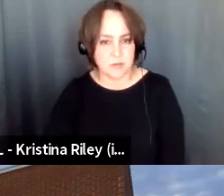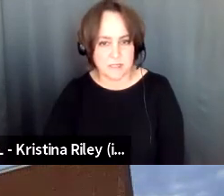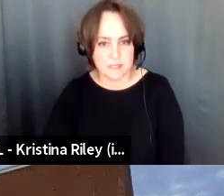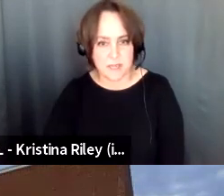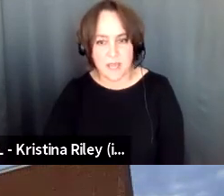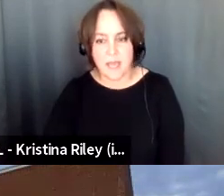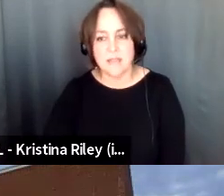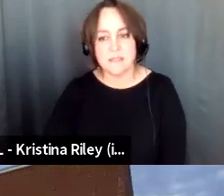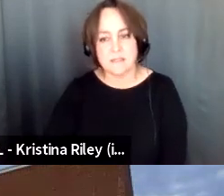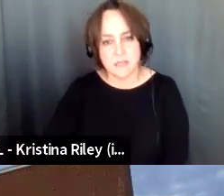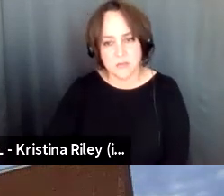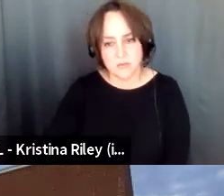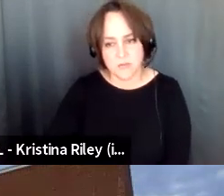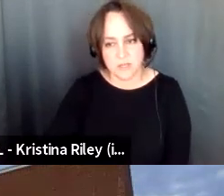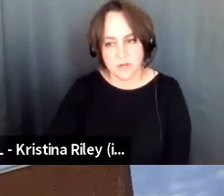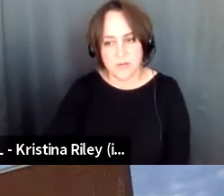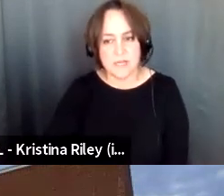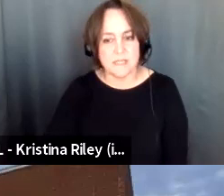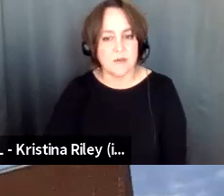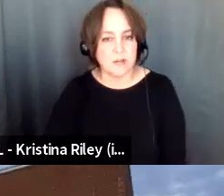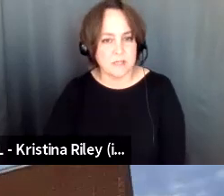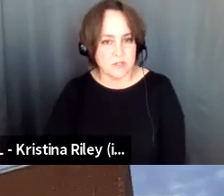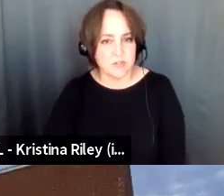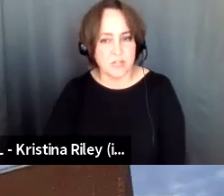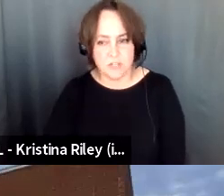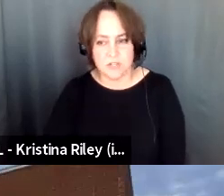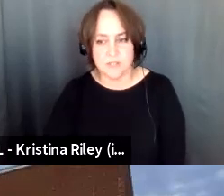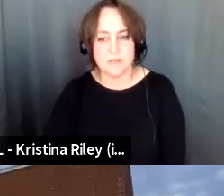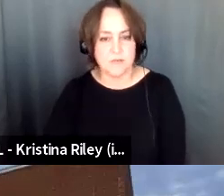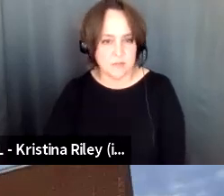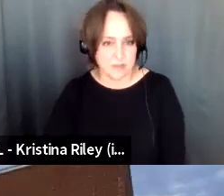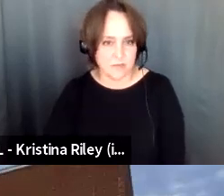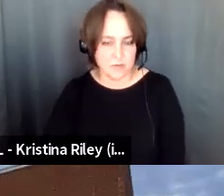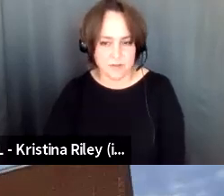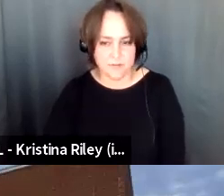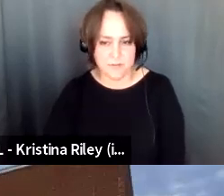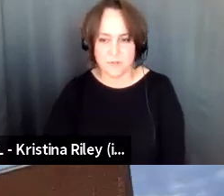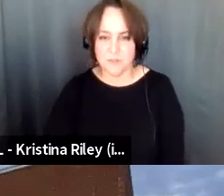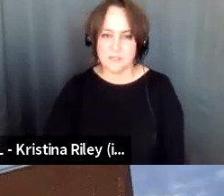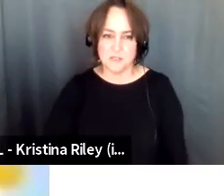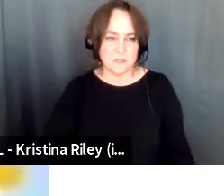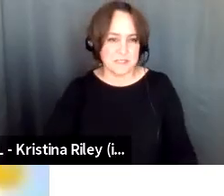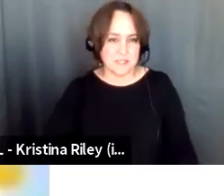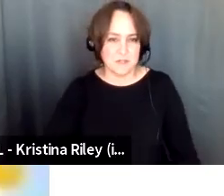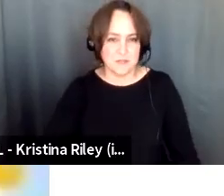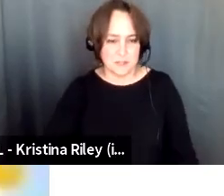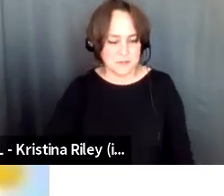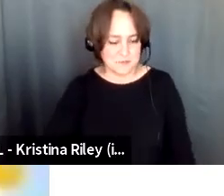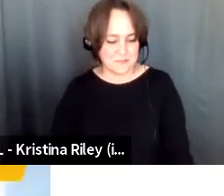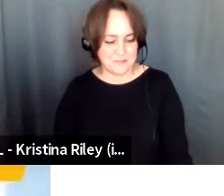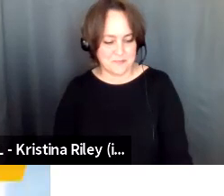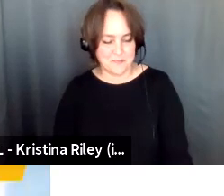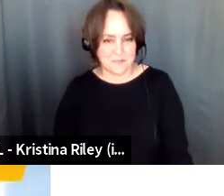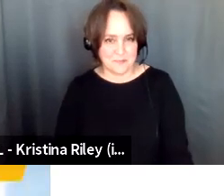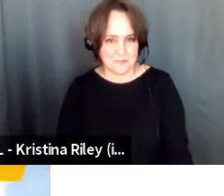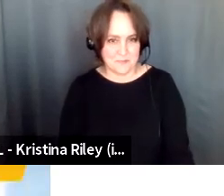civil rights. And the second video is how architecture changes for the deaf world. So please enjoy these next 2 videos.